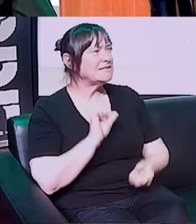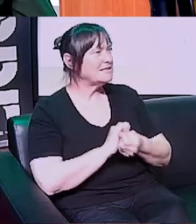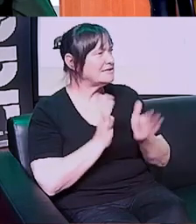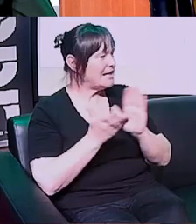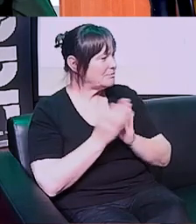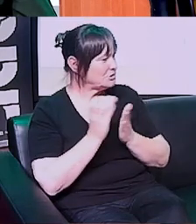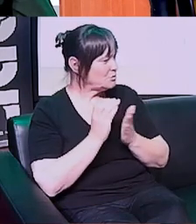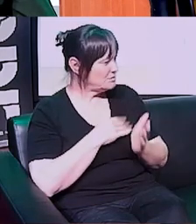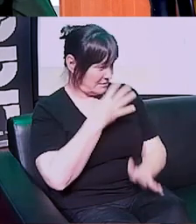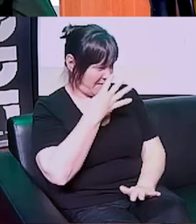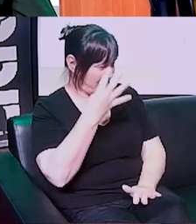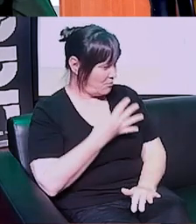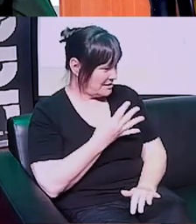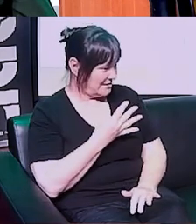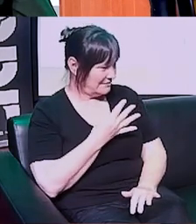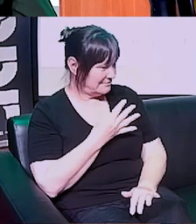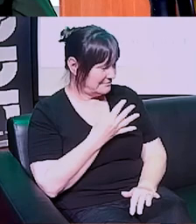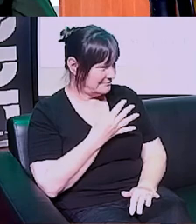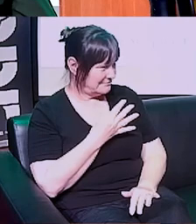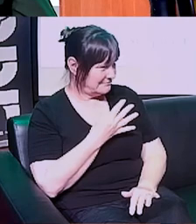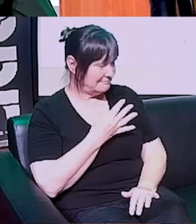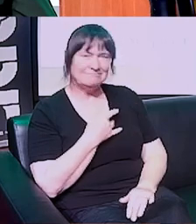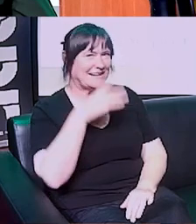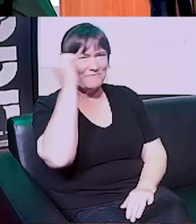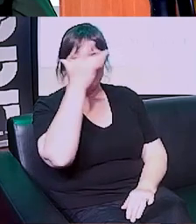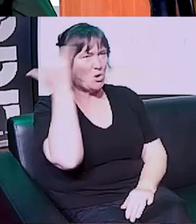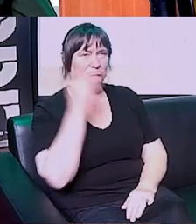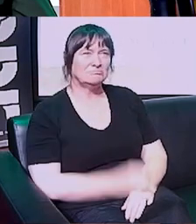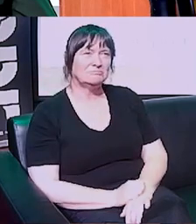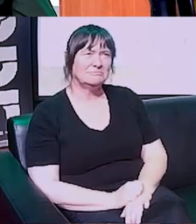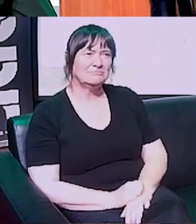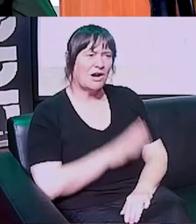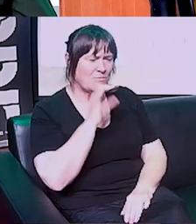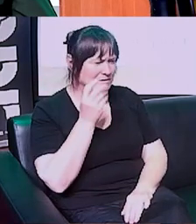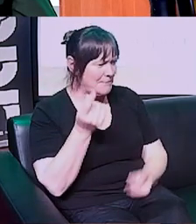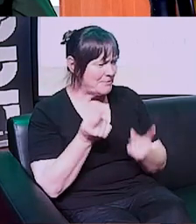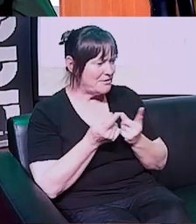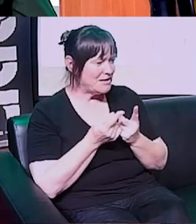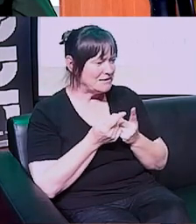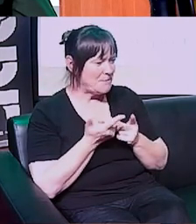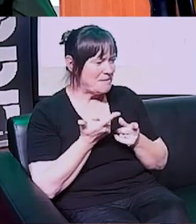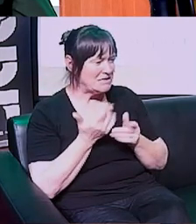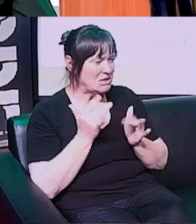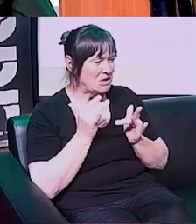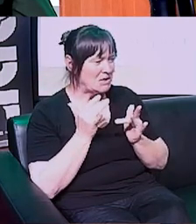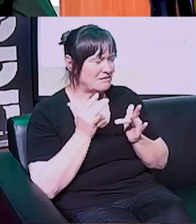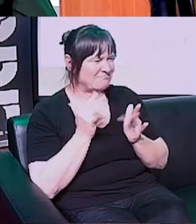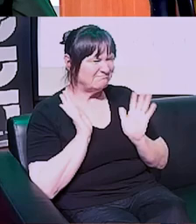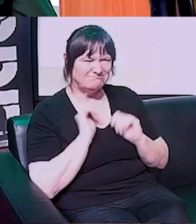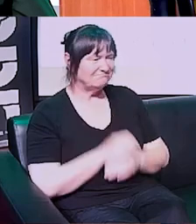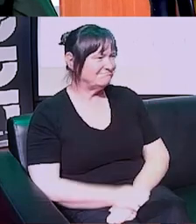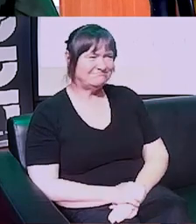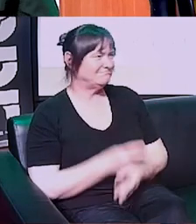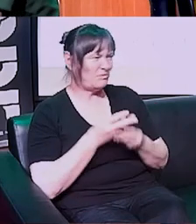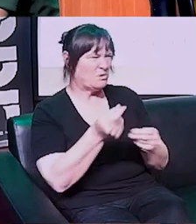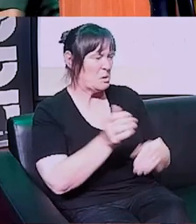when I was 14. Yeah, but I just can't remember. I can remember some things, a few things, but I'm not